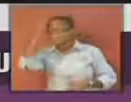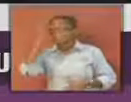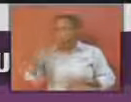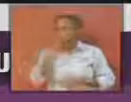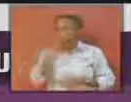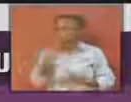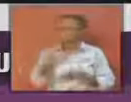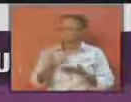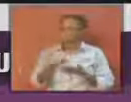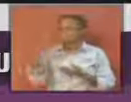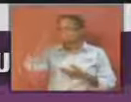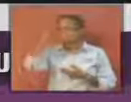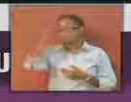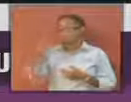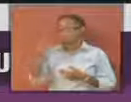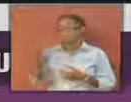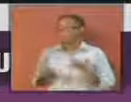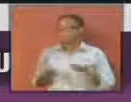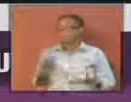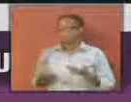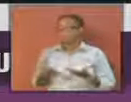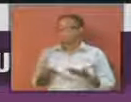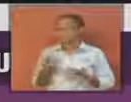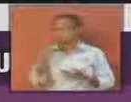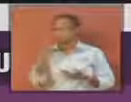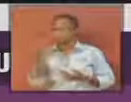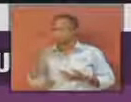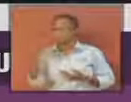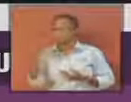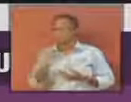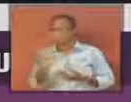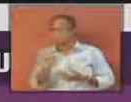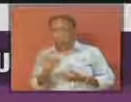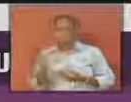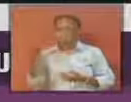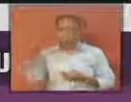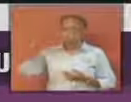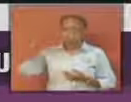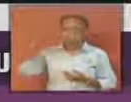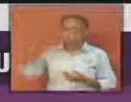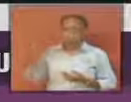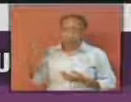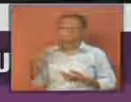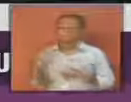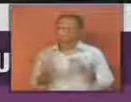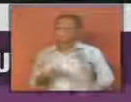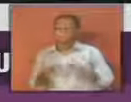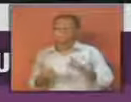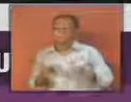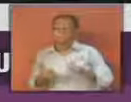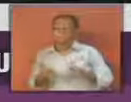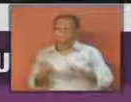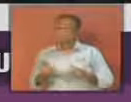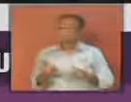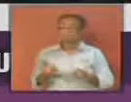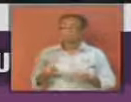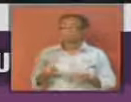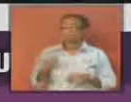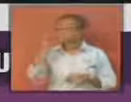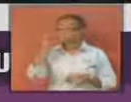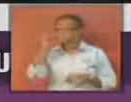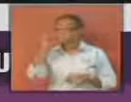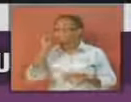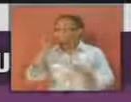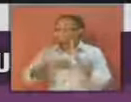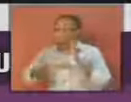and similar to what was seen in the early stages of the pandemic in places like Italy, infecting those with comorbidities and the